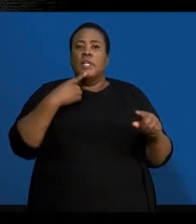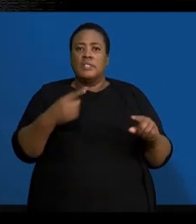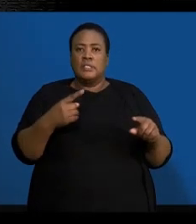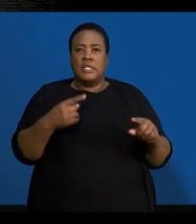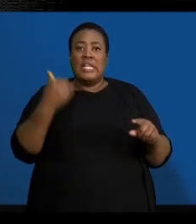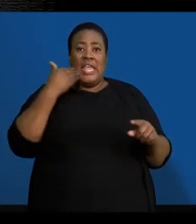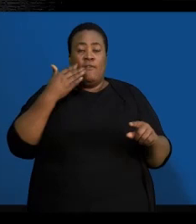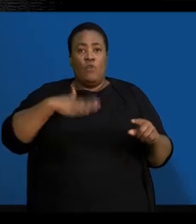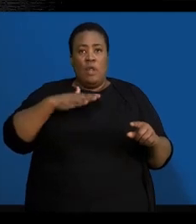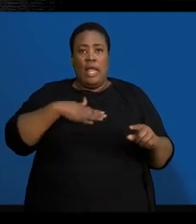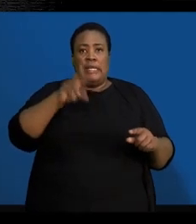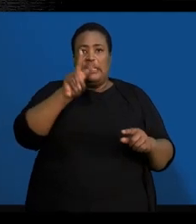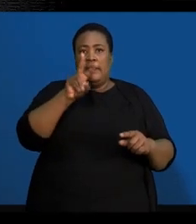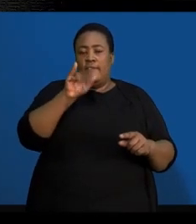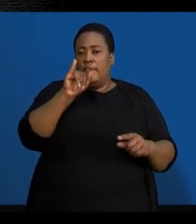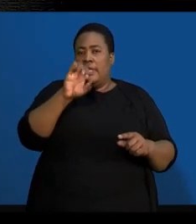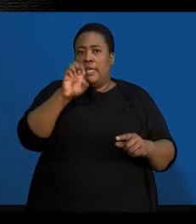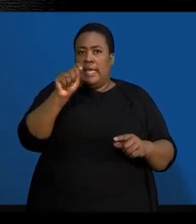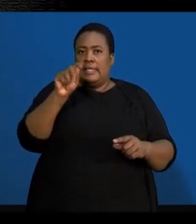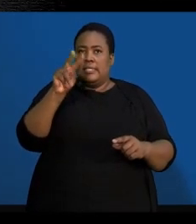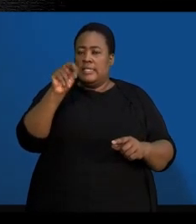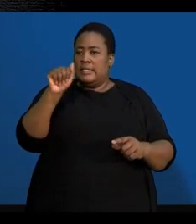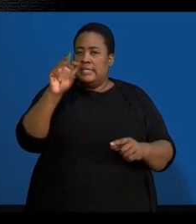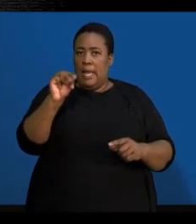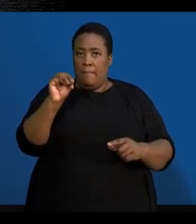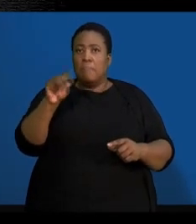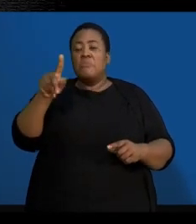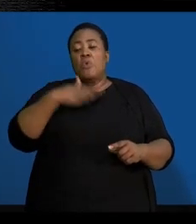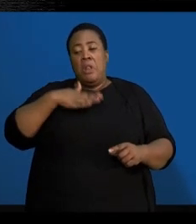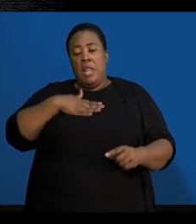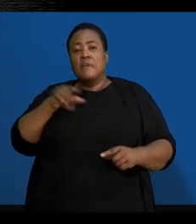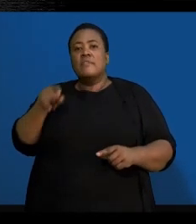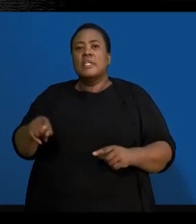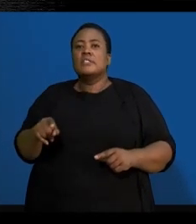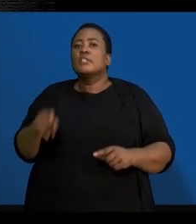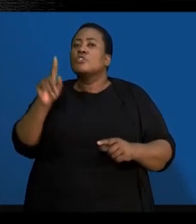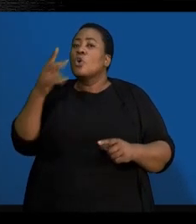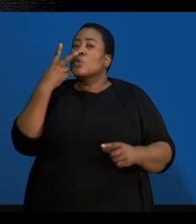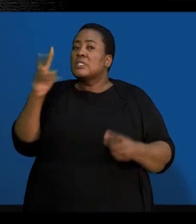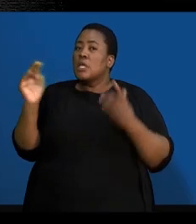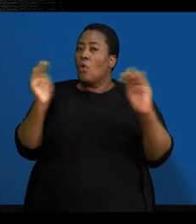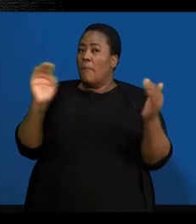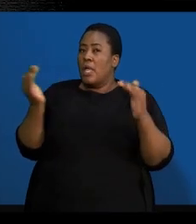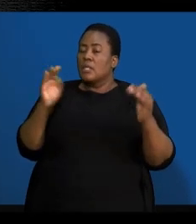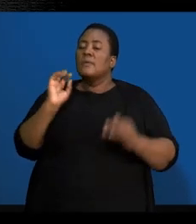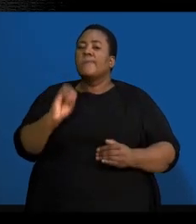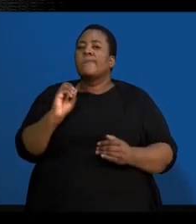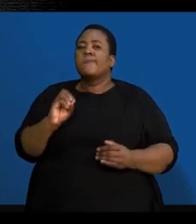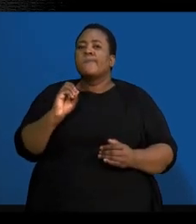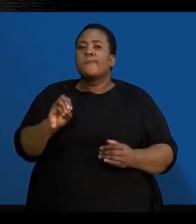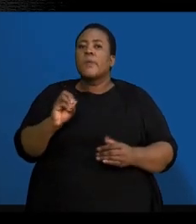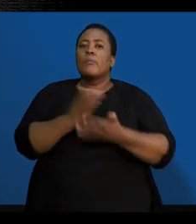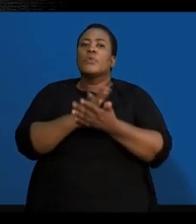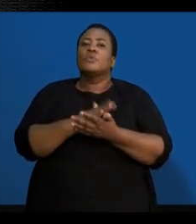liked Vietnam, you'll love this. So already you can see that there is a comparison here